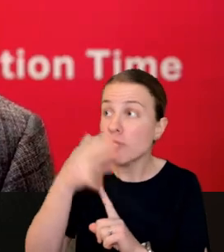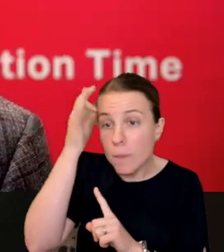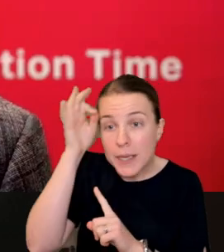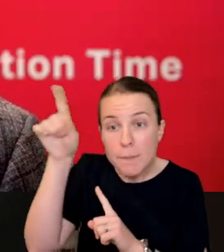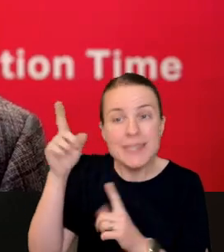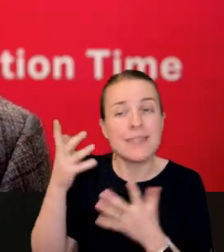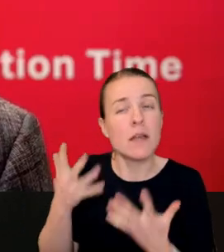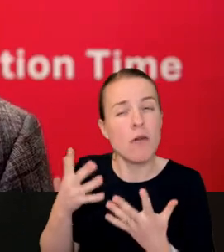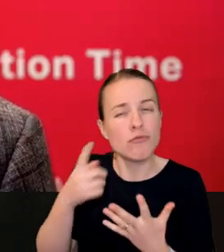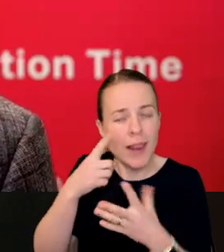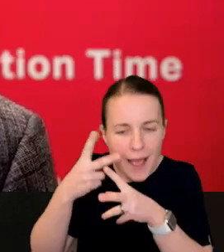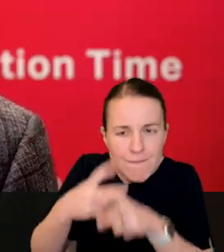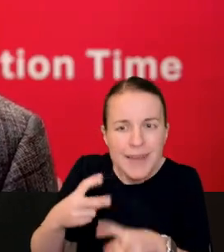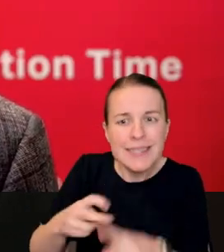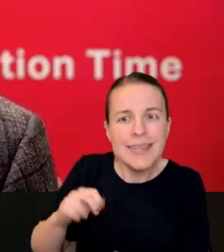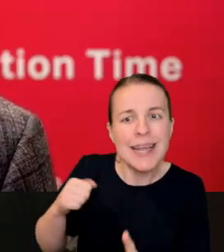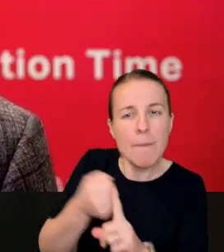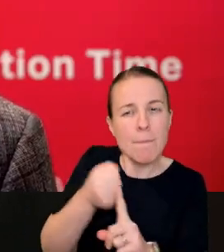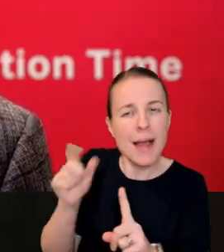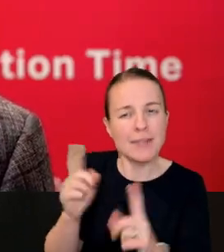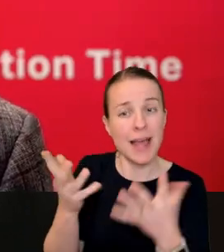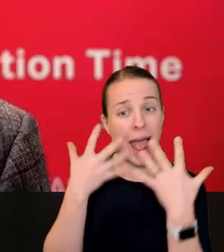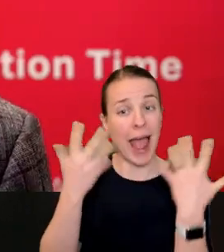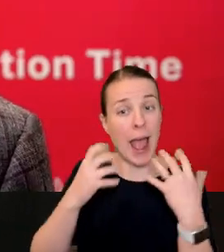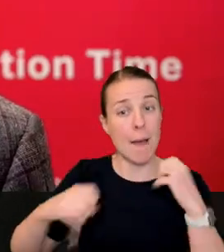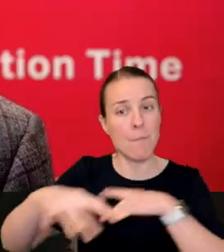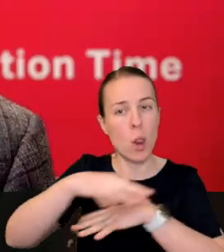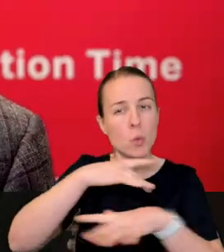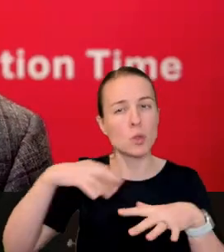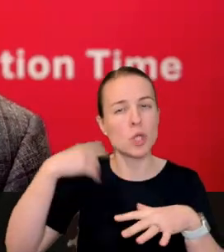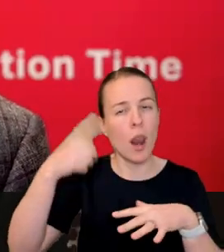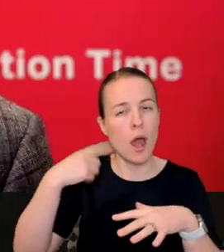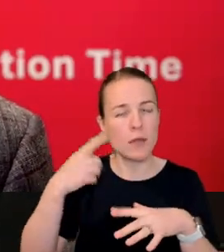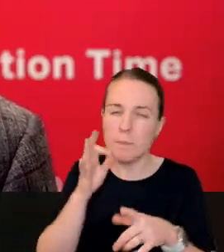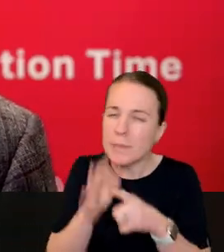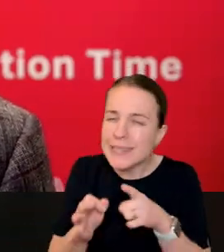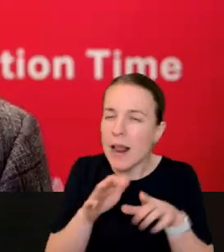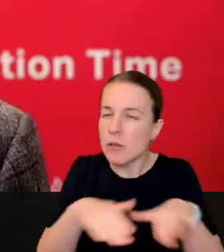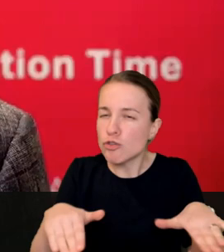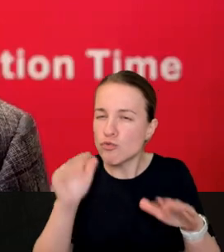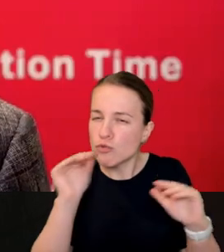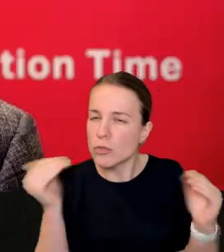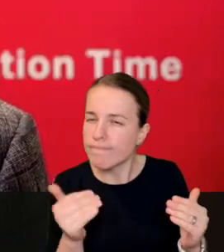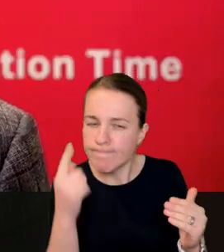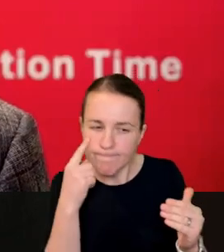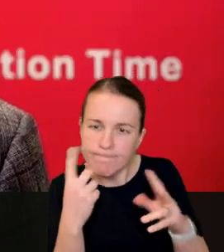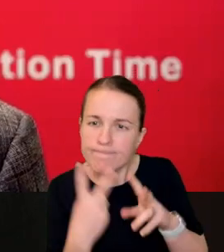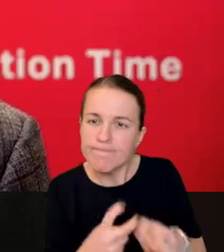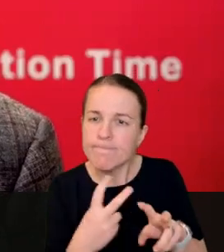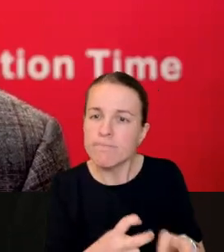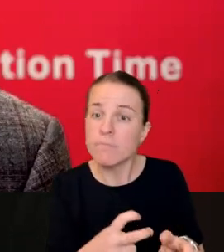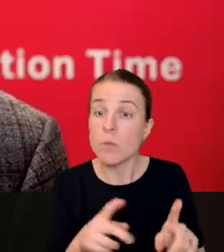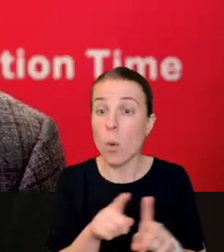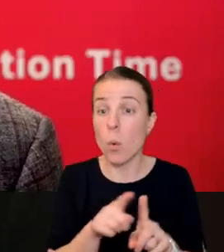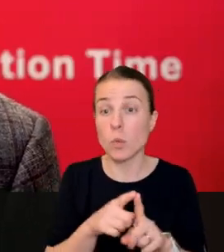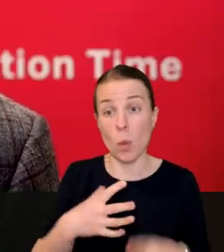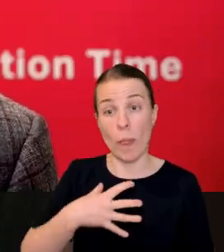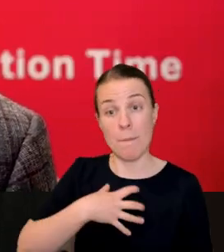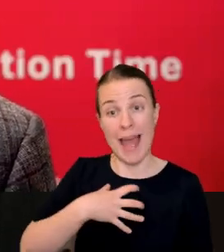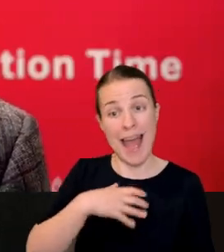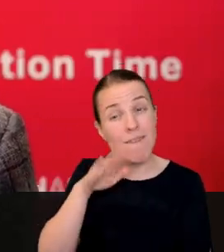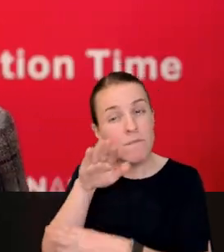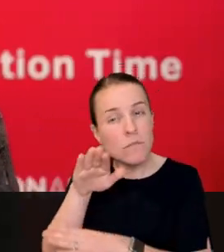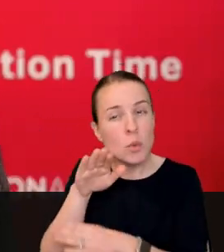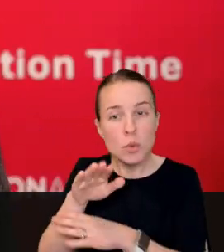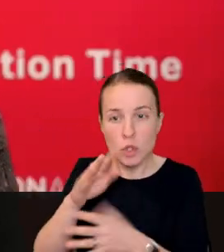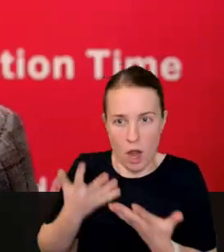in London, particularly on children, and assessing the Mayor's current and future plans for tackling it.